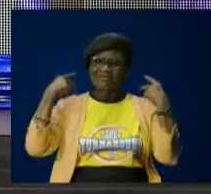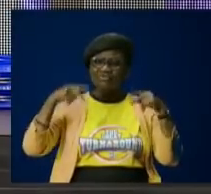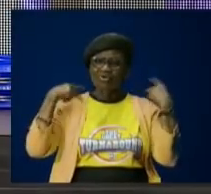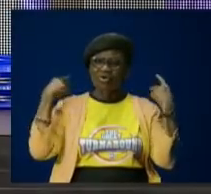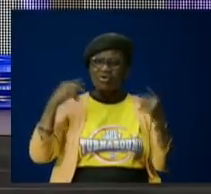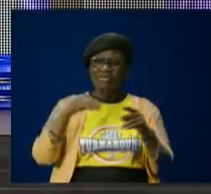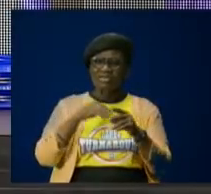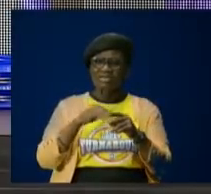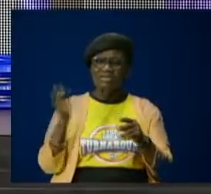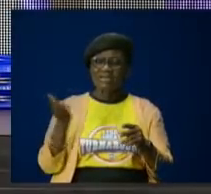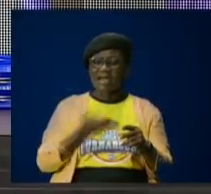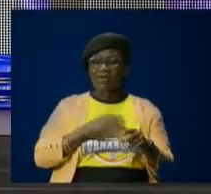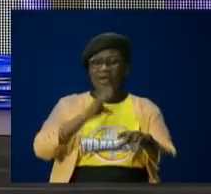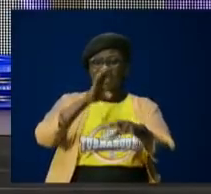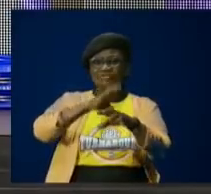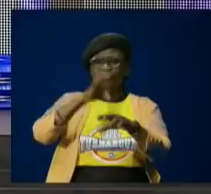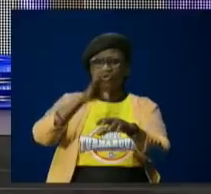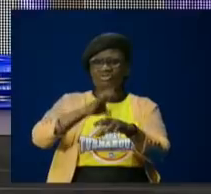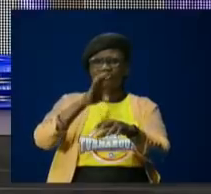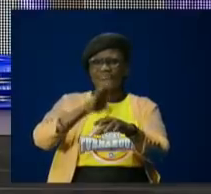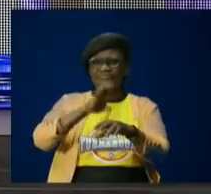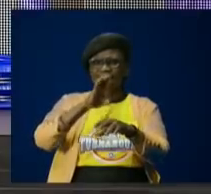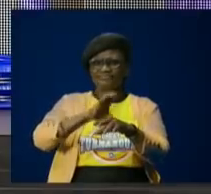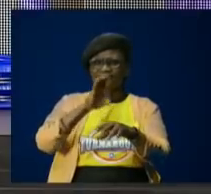in our church.